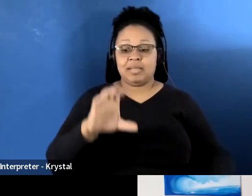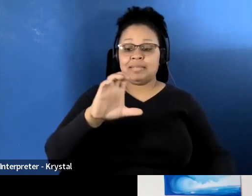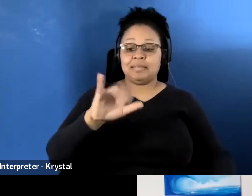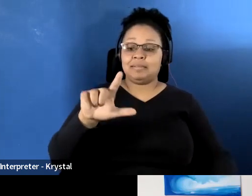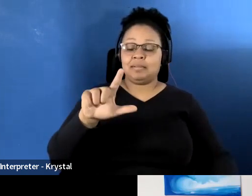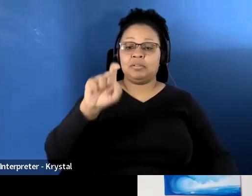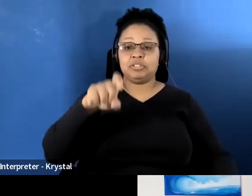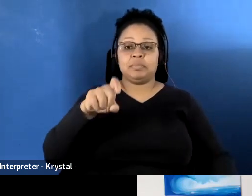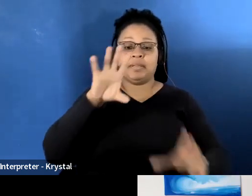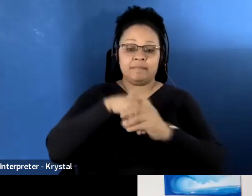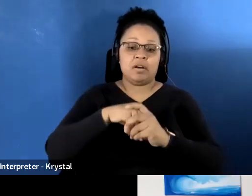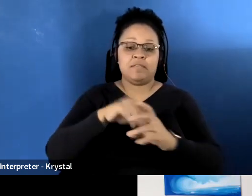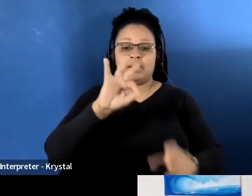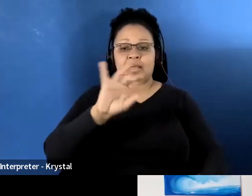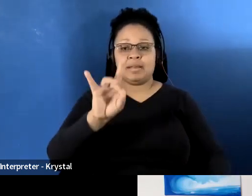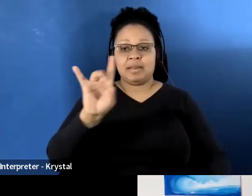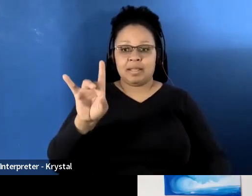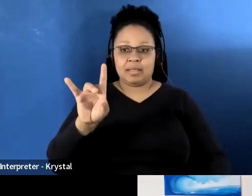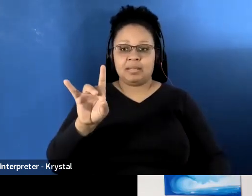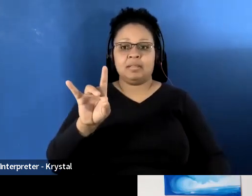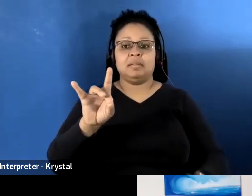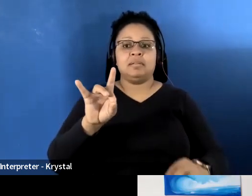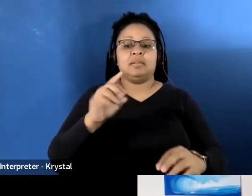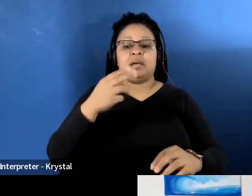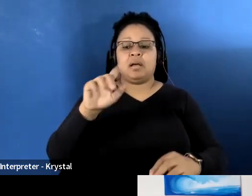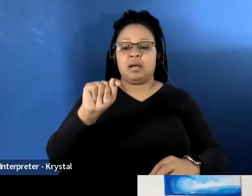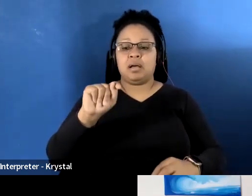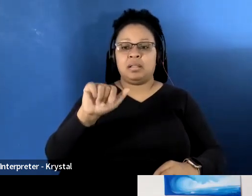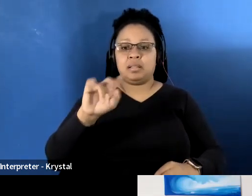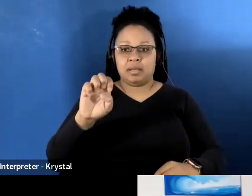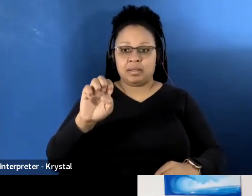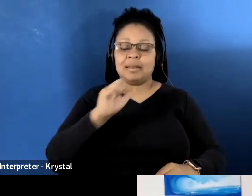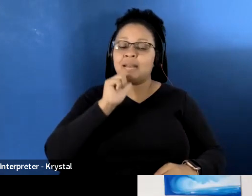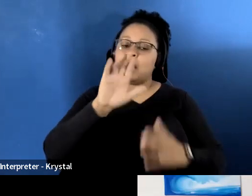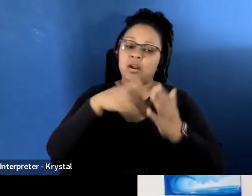988 hotlines. Not all call centers within the state are trained how to